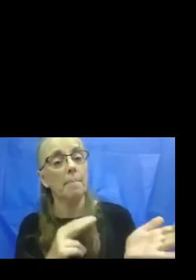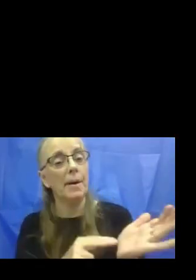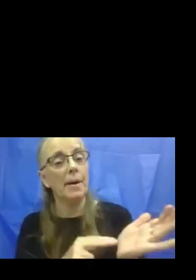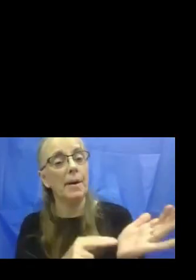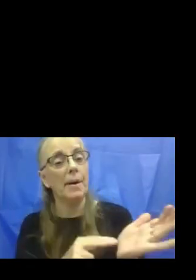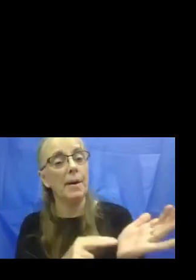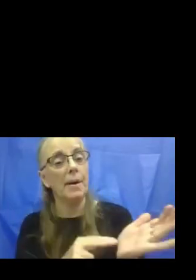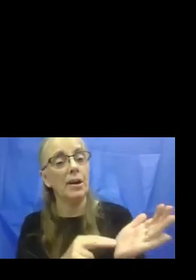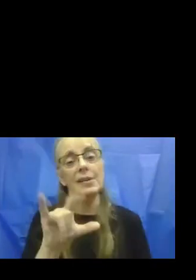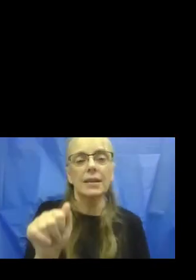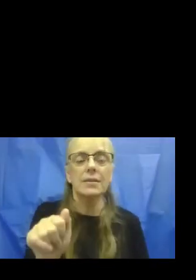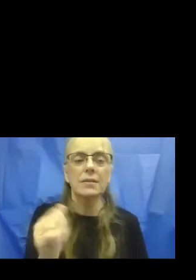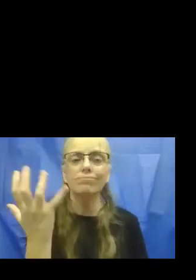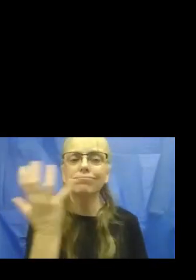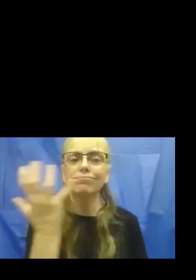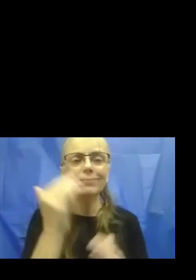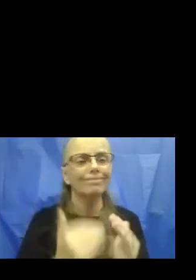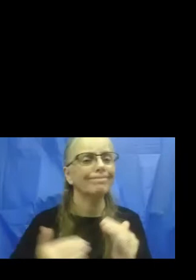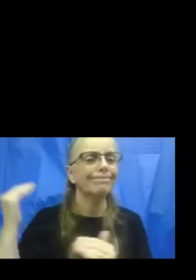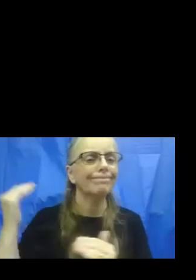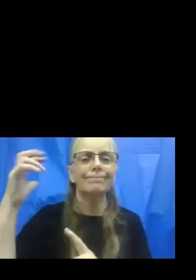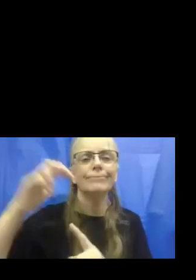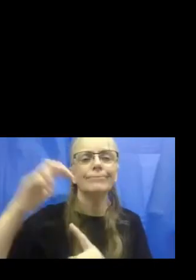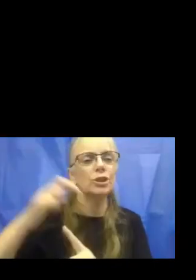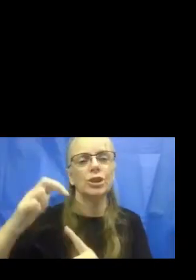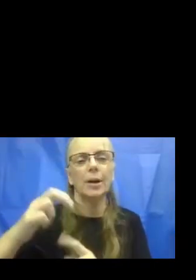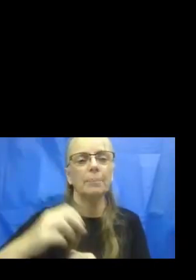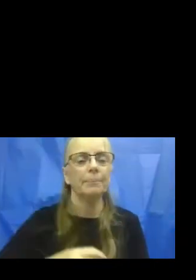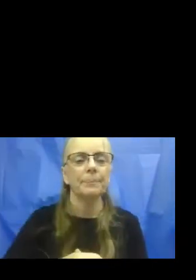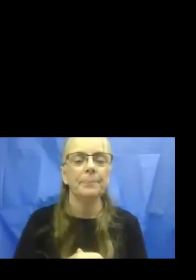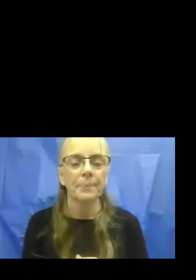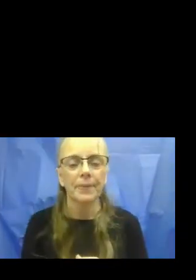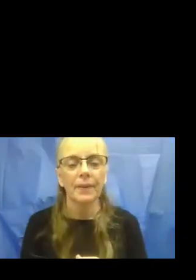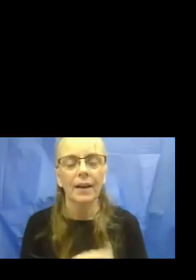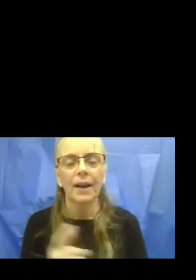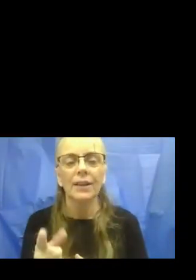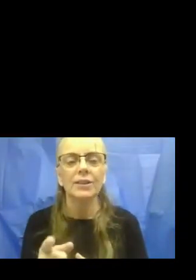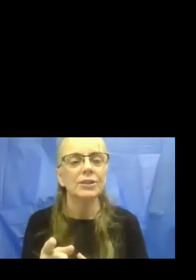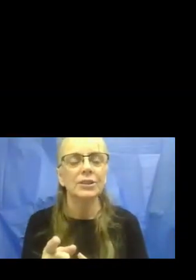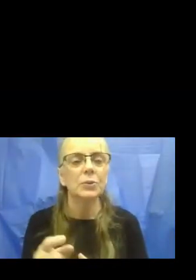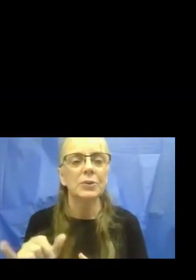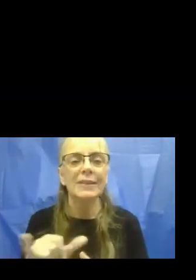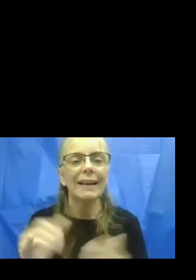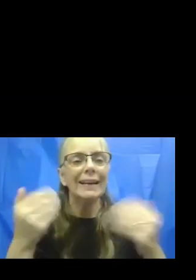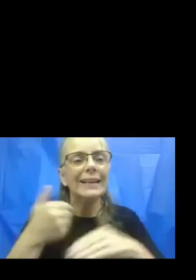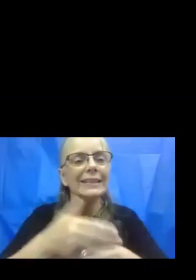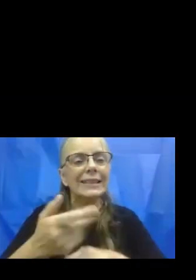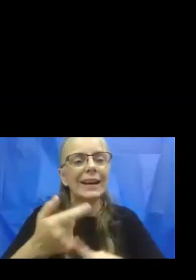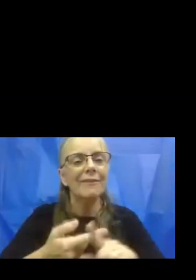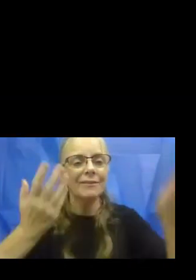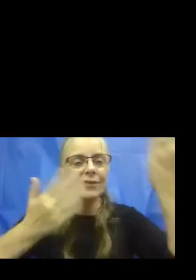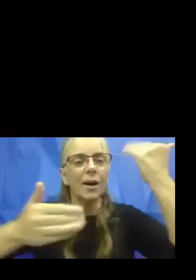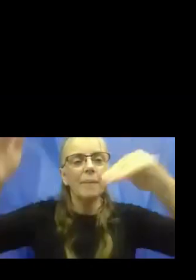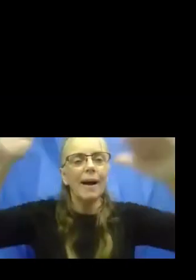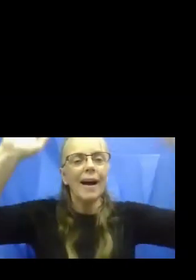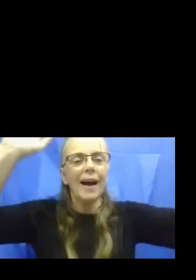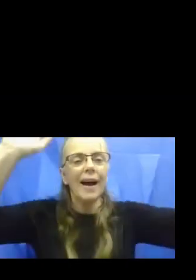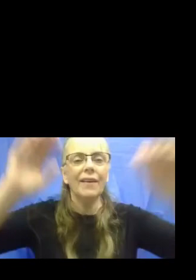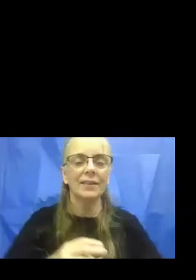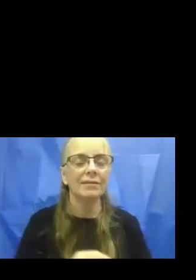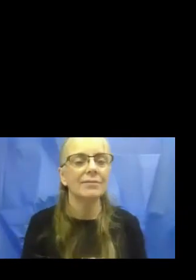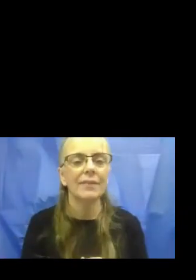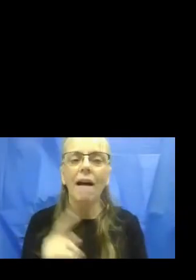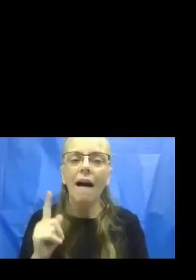sent. Like, I cannot tell you what a difference she made in my life.